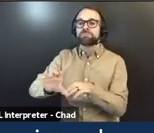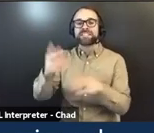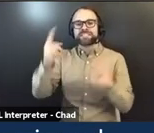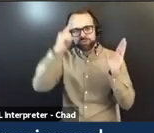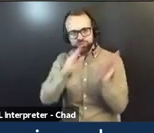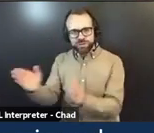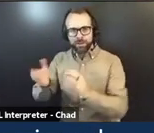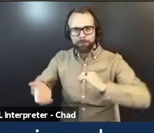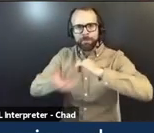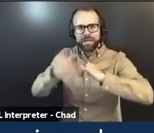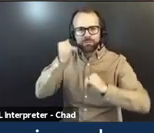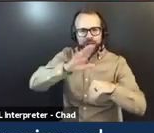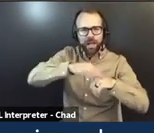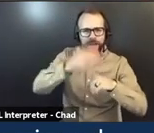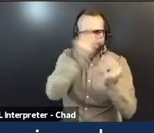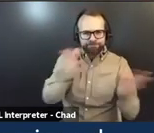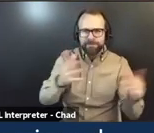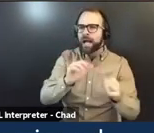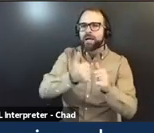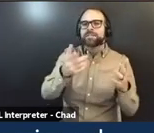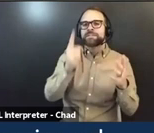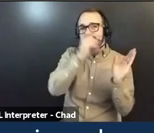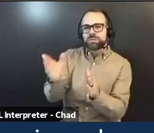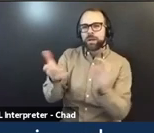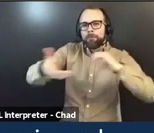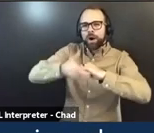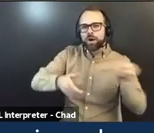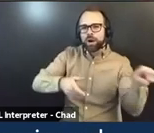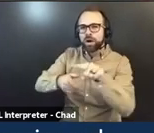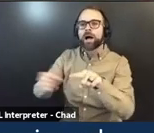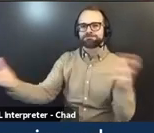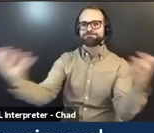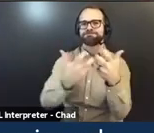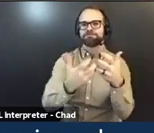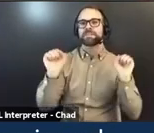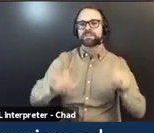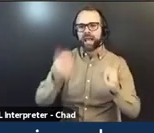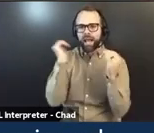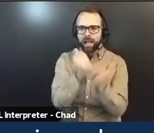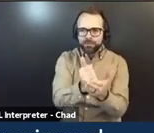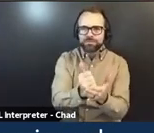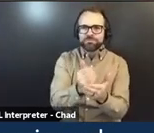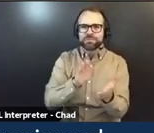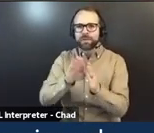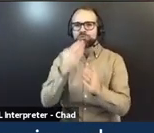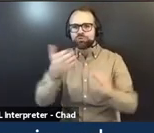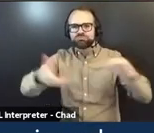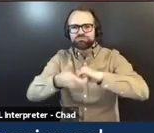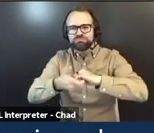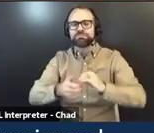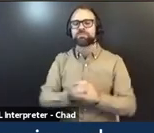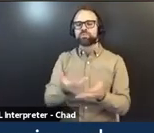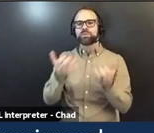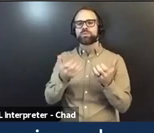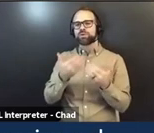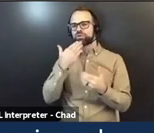and push you in the right direction or find a synergetic partner for you and we see a fit, we'll do that. We're looking at long-term and long